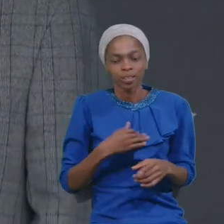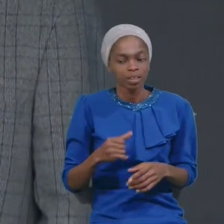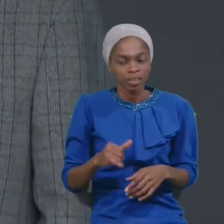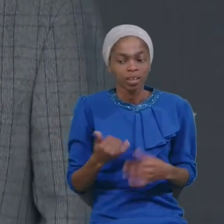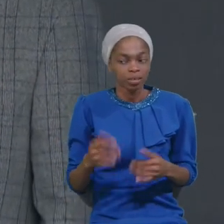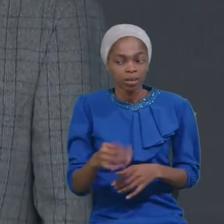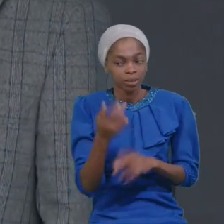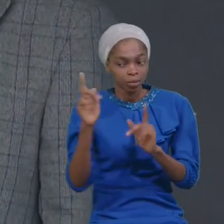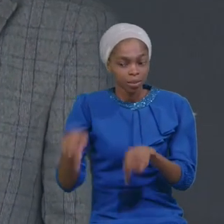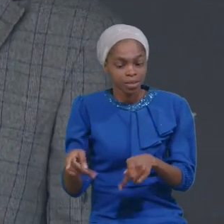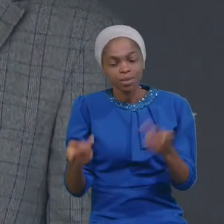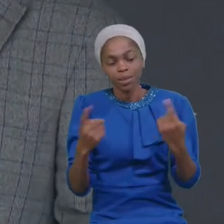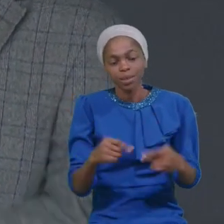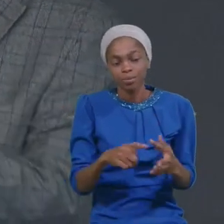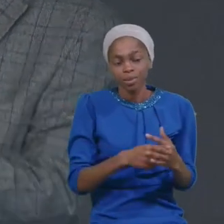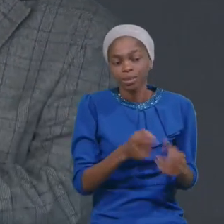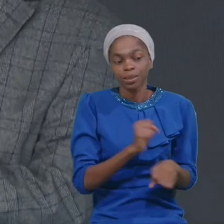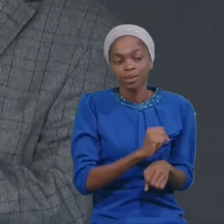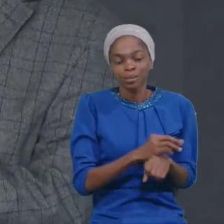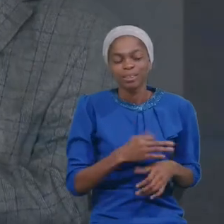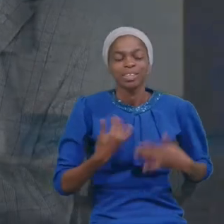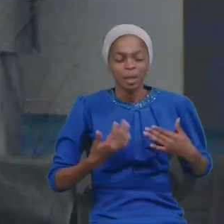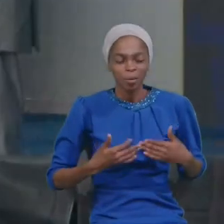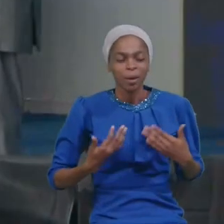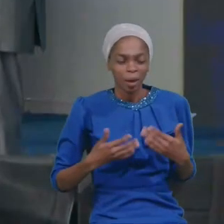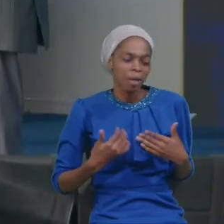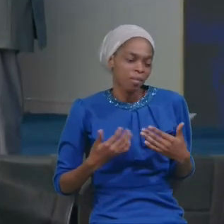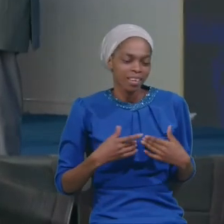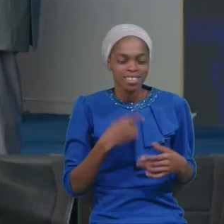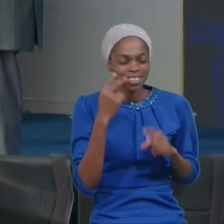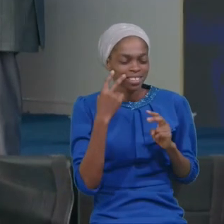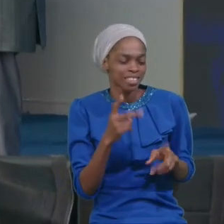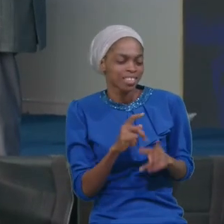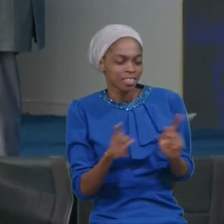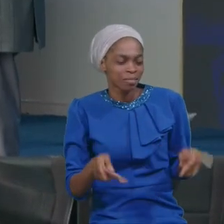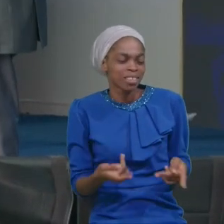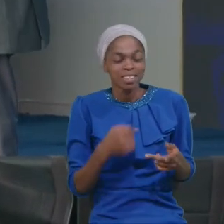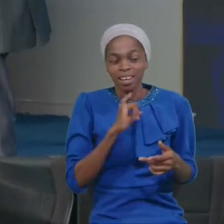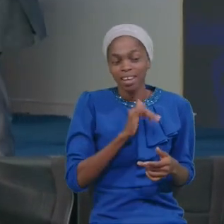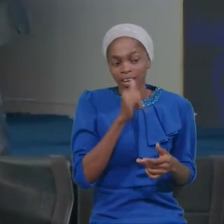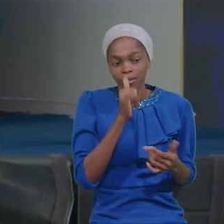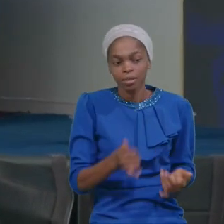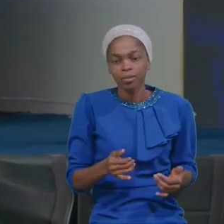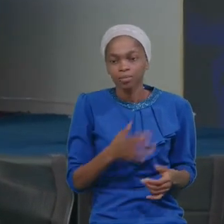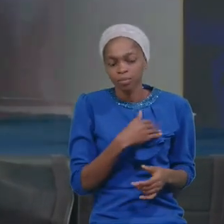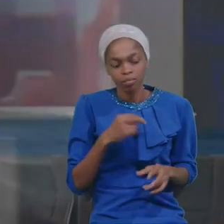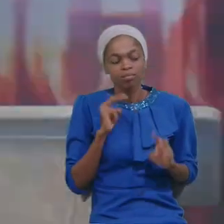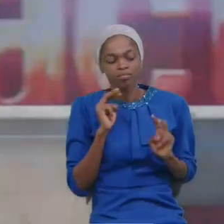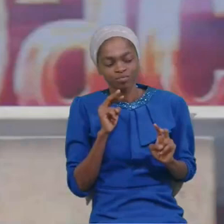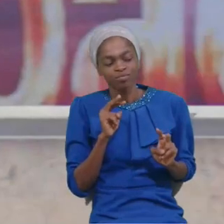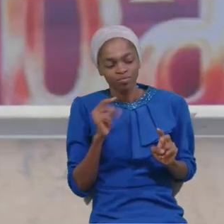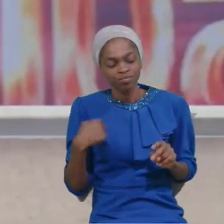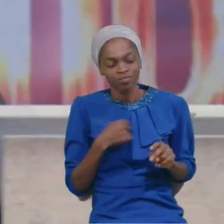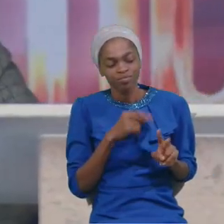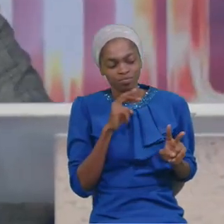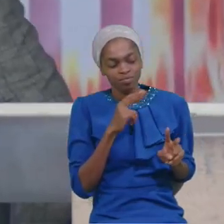am now. And we looked at him and we gave him 3 months. He didn't go beyond those 3 months. We seated him. So